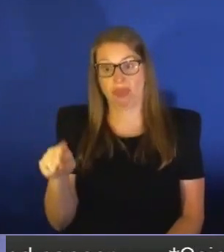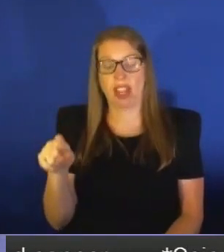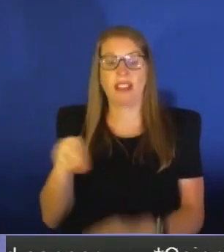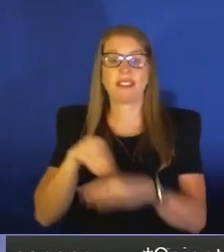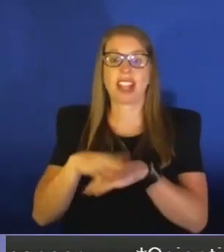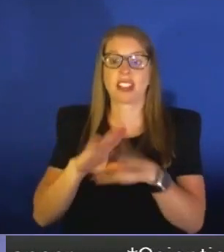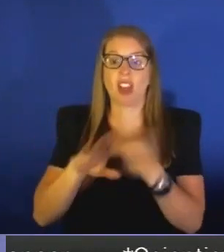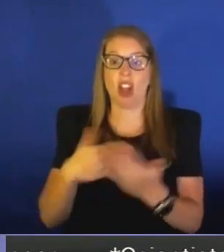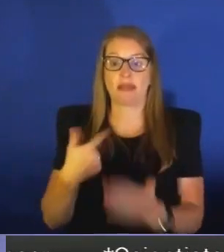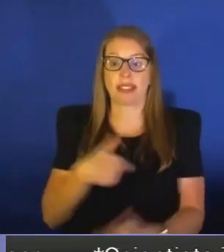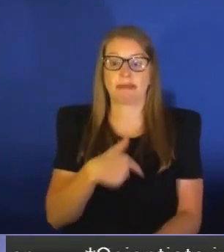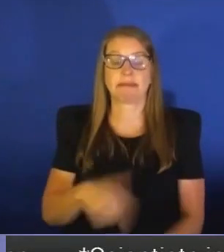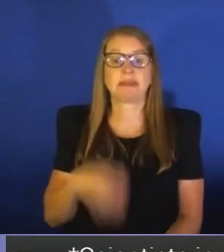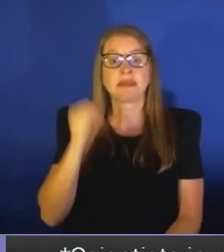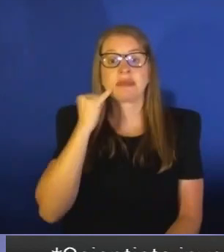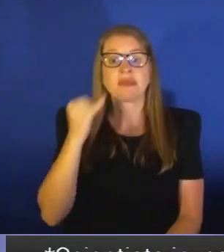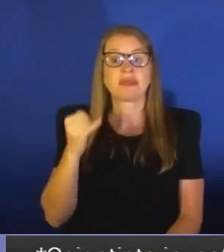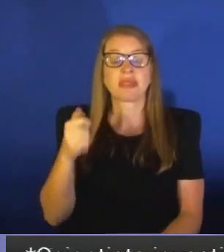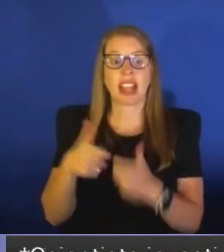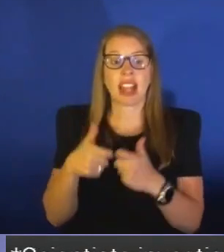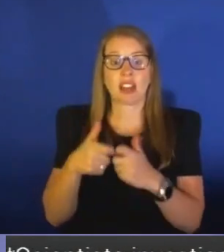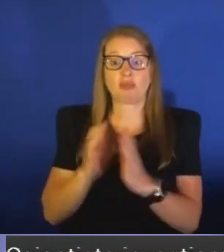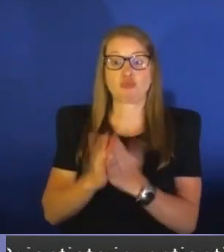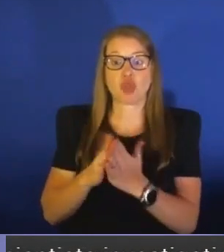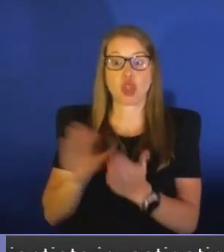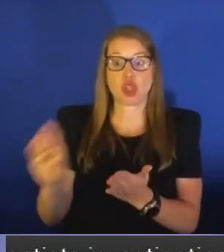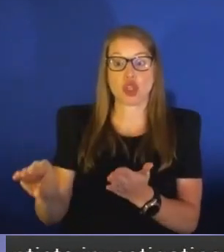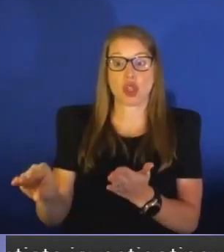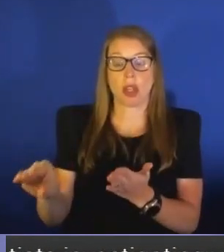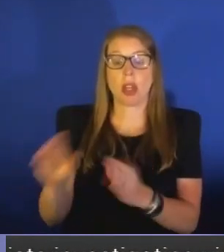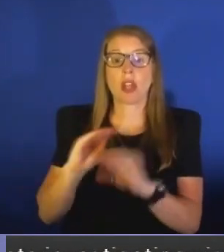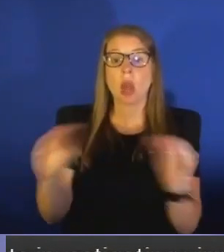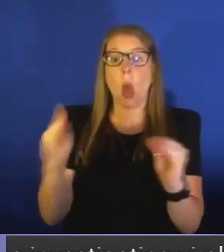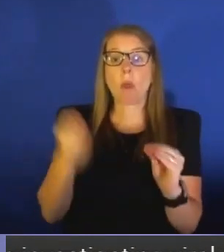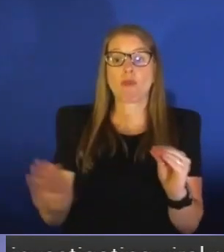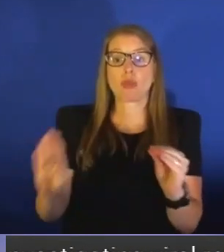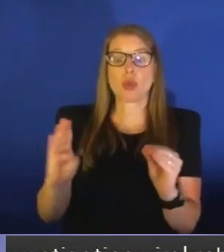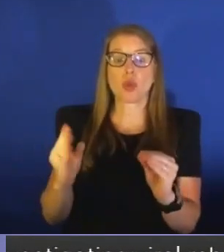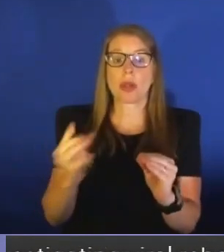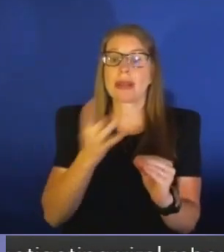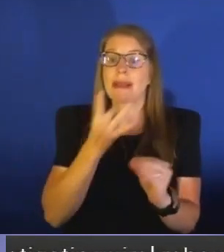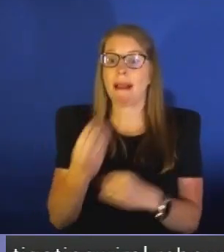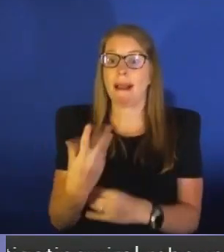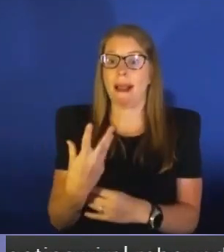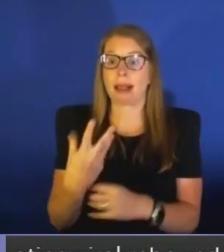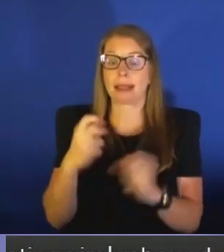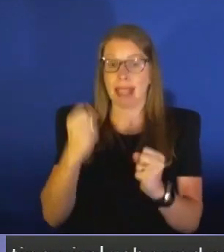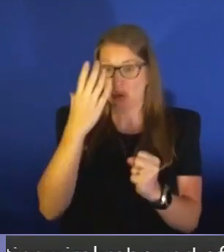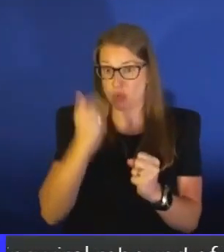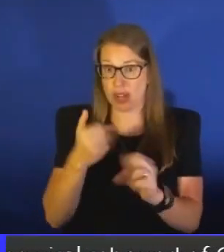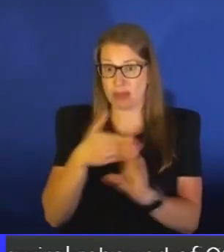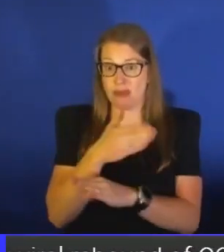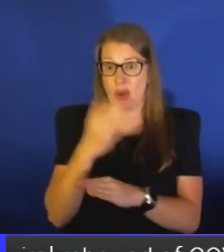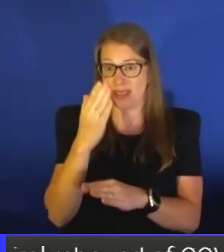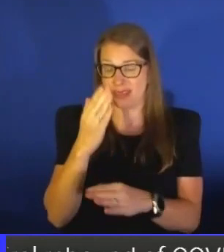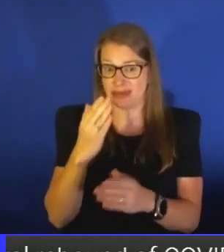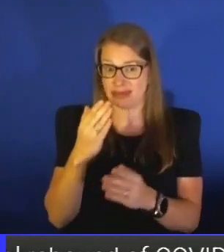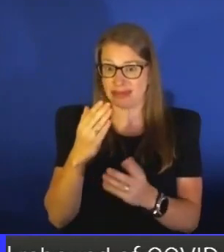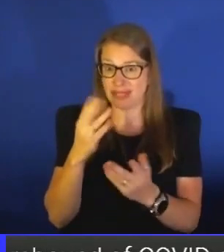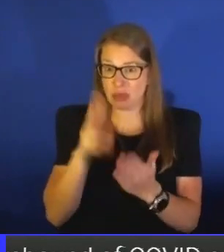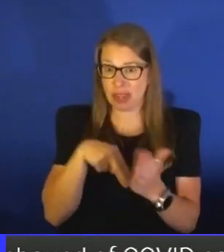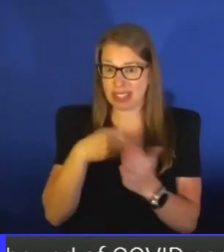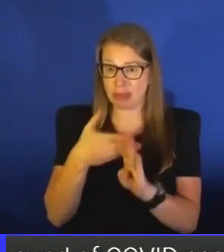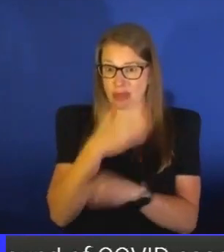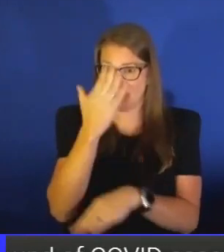does. If an electronic book is set to no blue light, is there any harm of reading before bed? There's probably not. Okay.